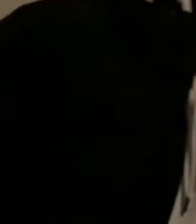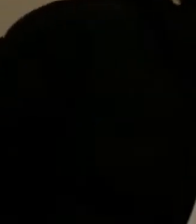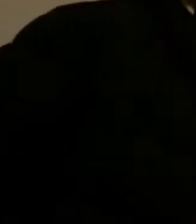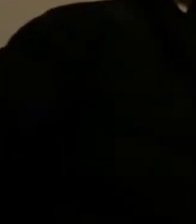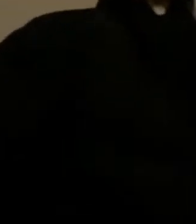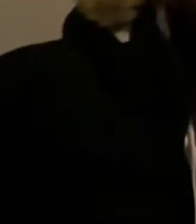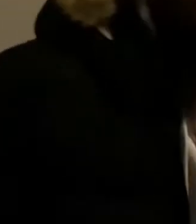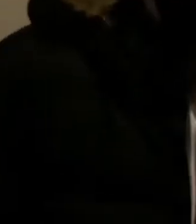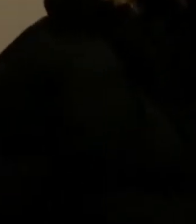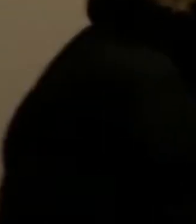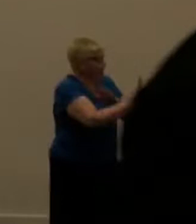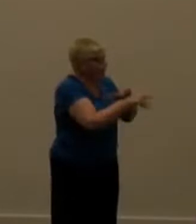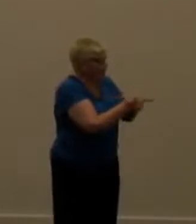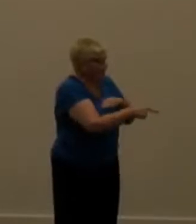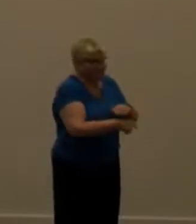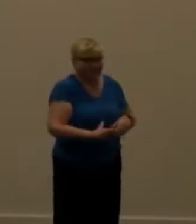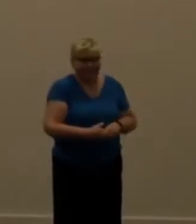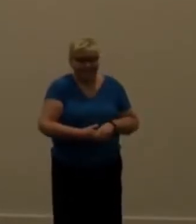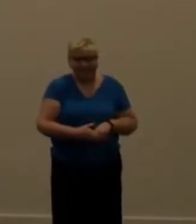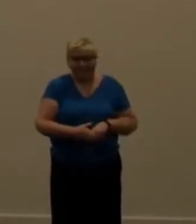No, don't leave. Don't leave.